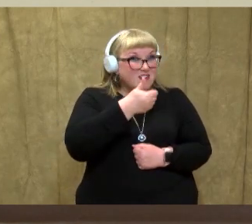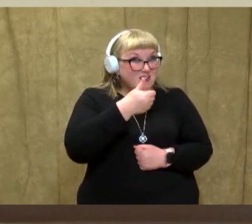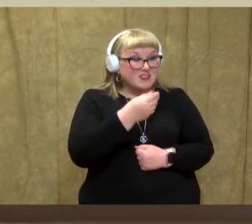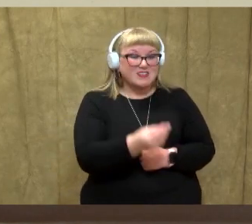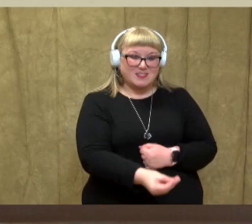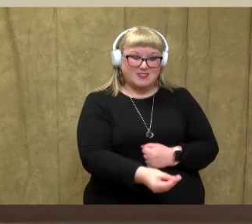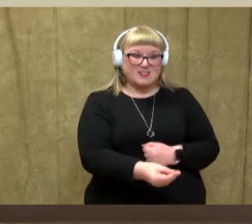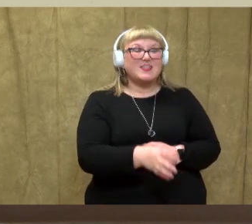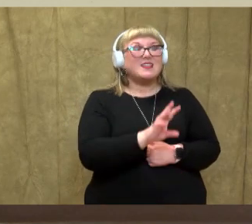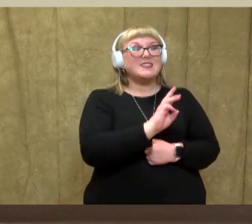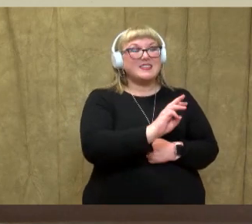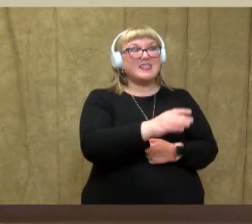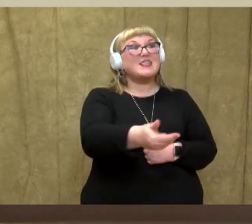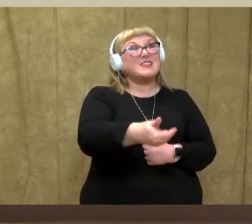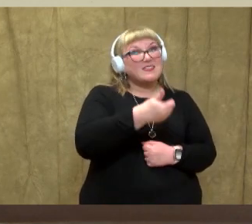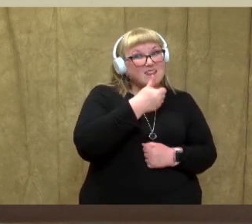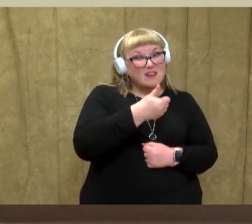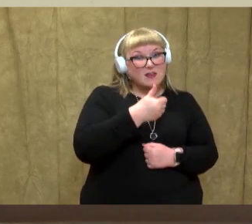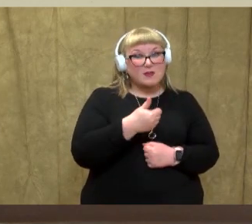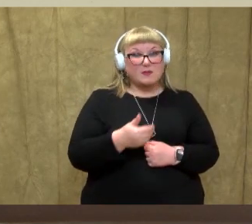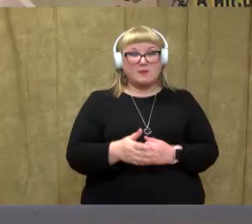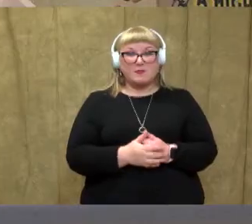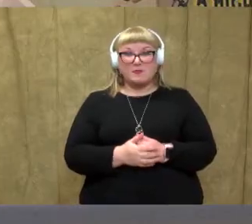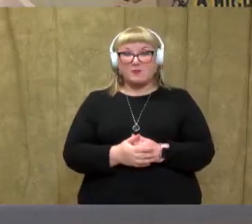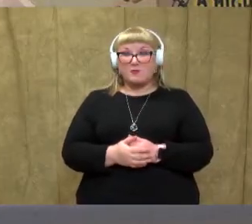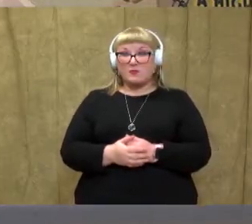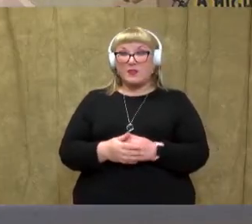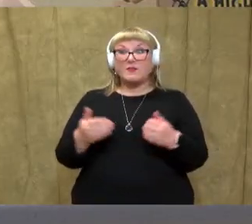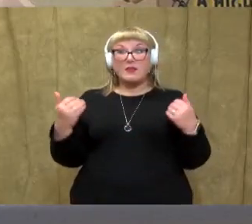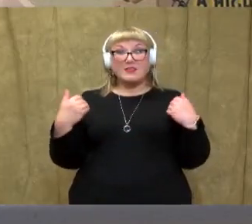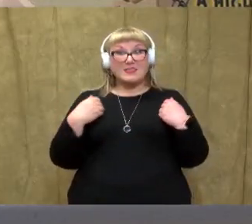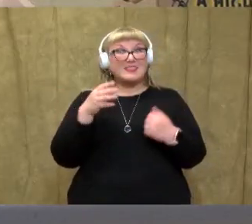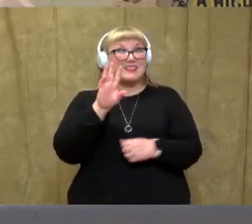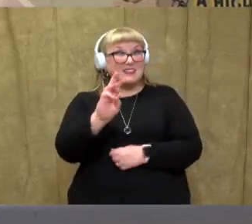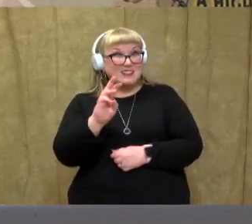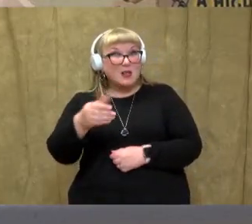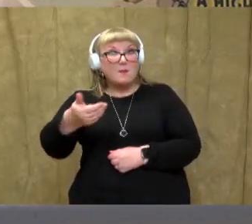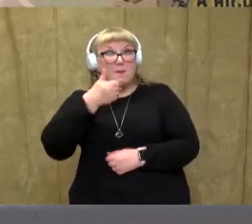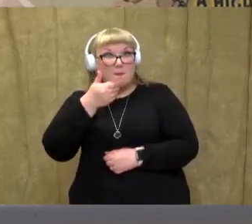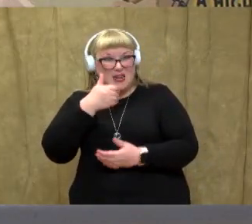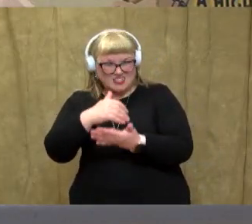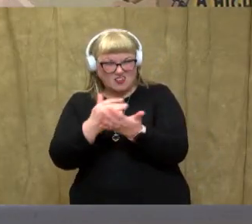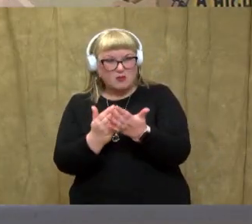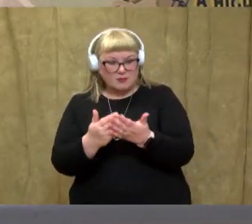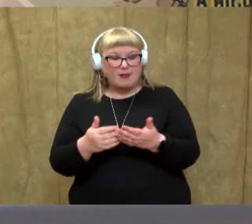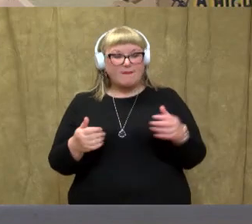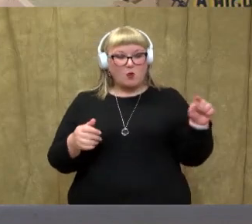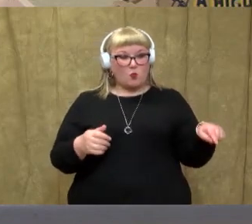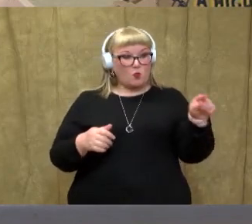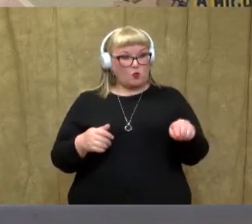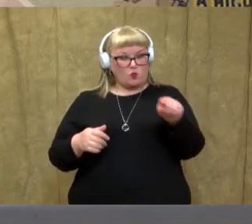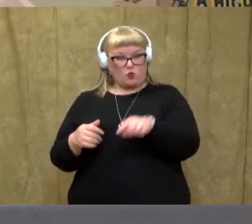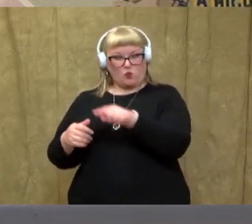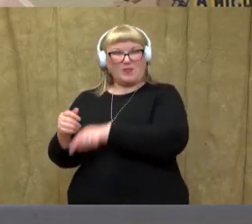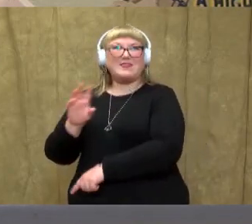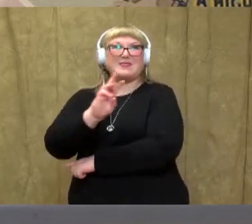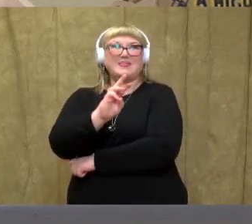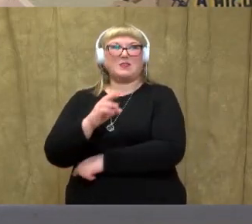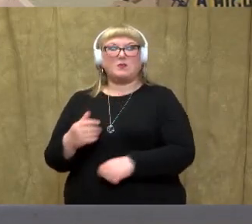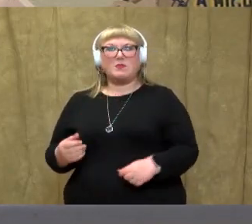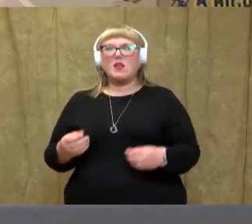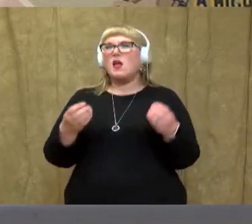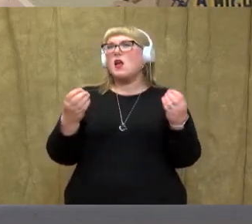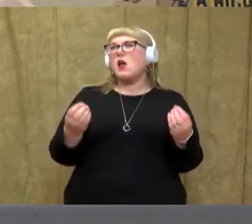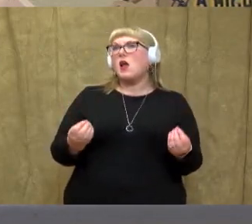5, 6. So we have 6 pieces of pizza. How many